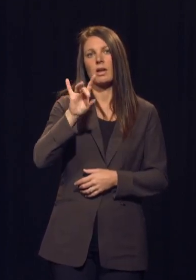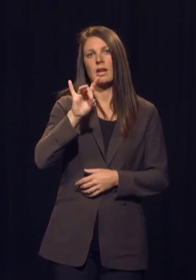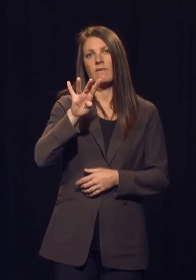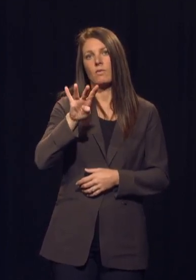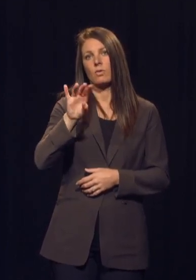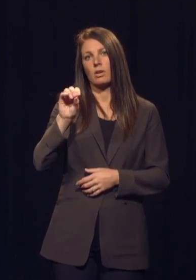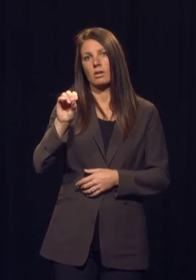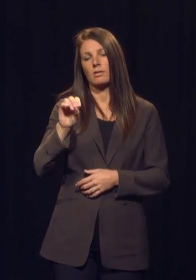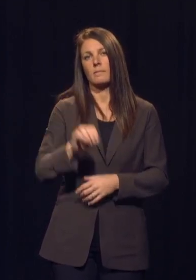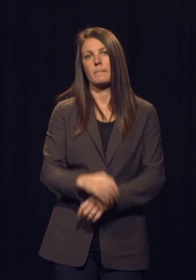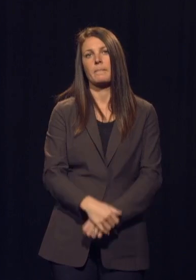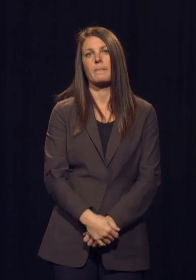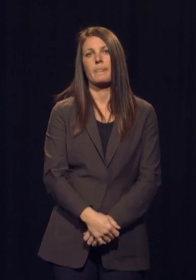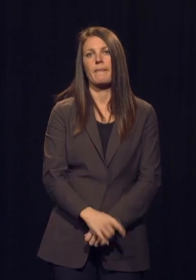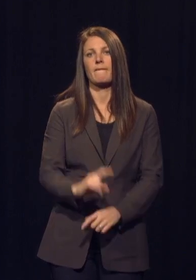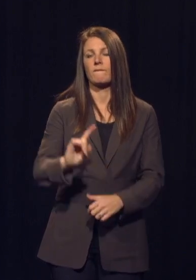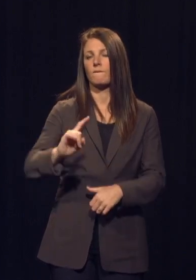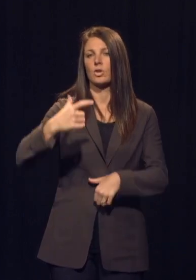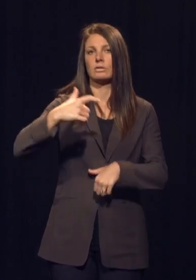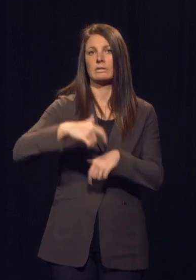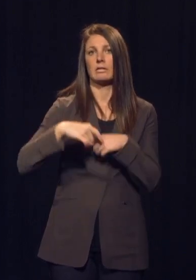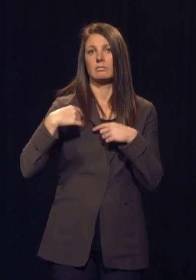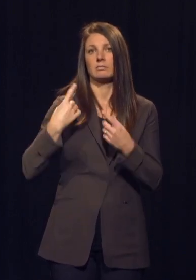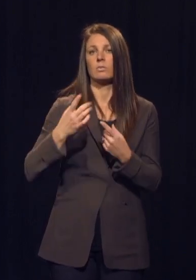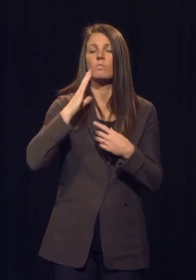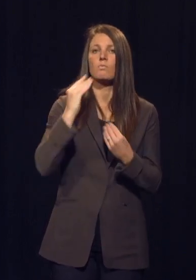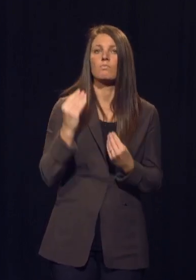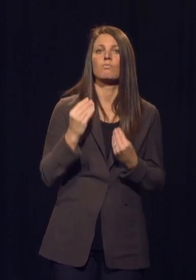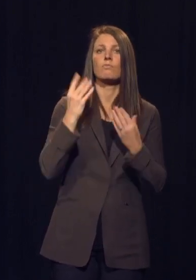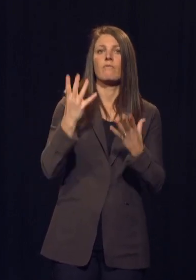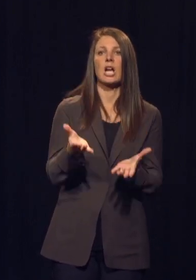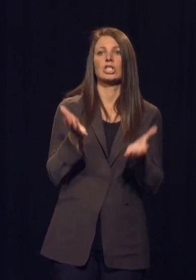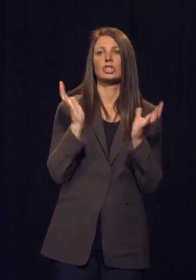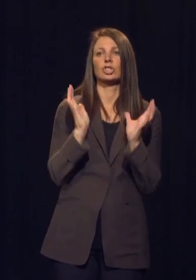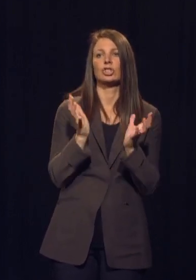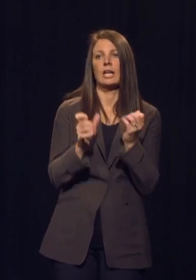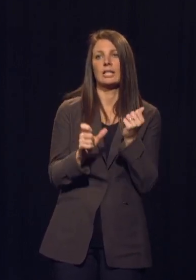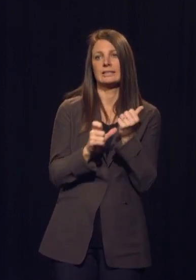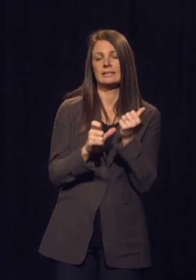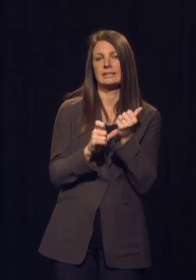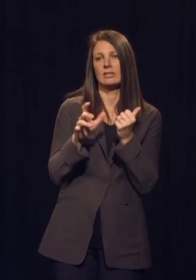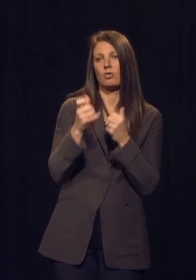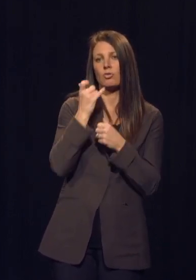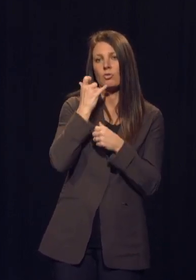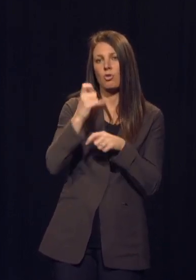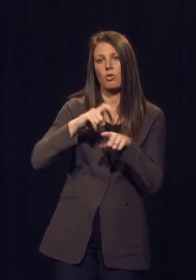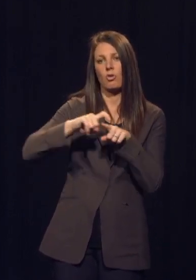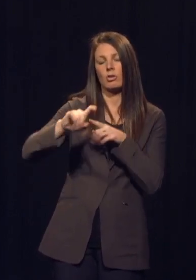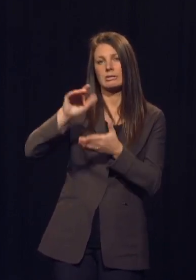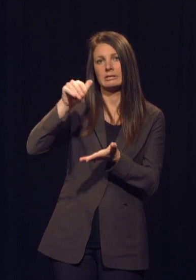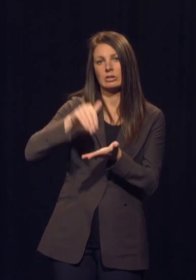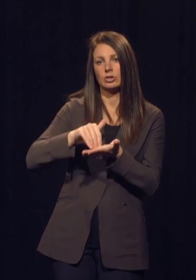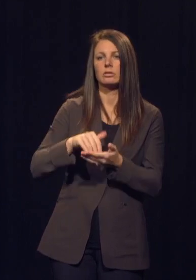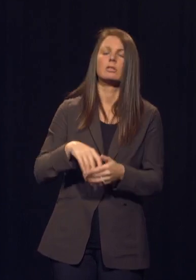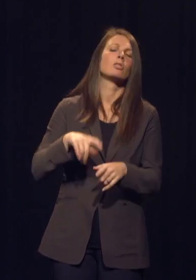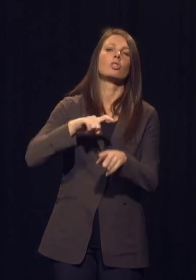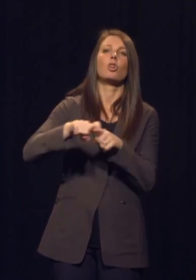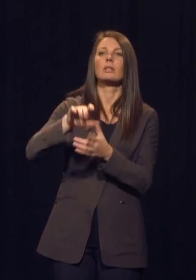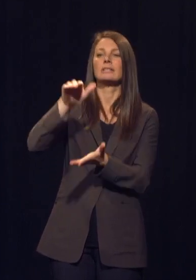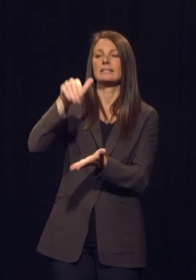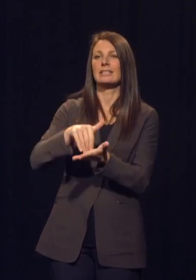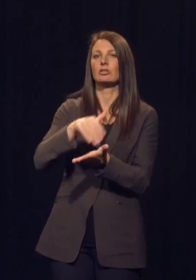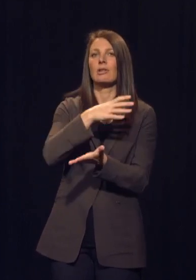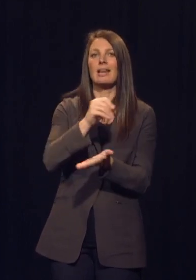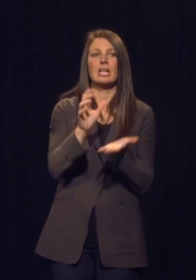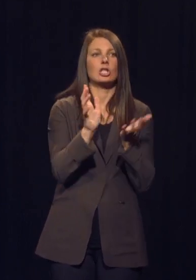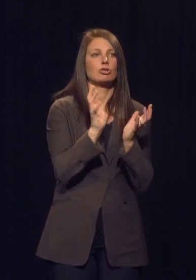1-844-844-8040, and for the first time ever, we are also providing chat assistance at the call center. Both the call center and chat are